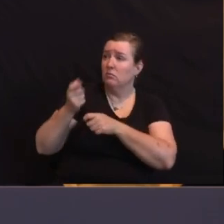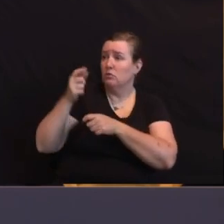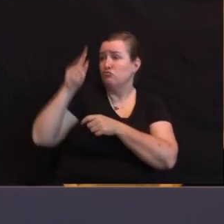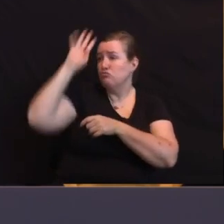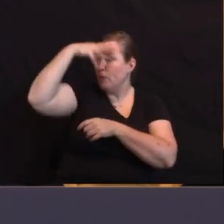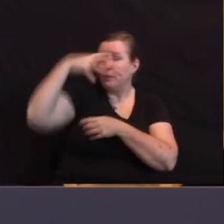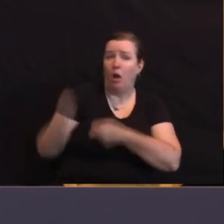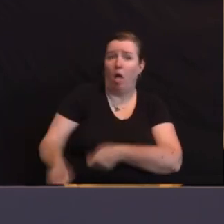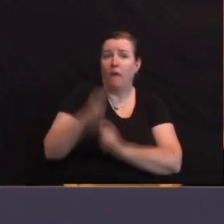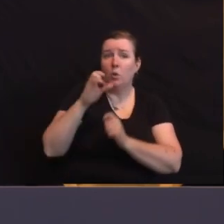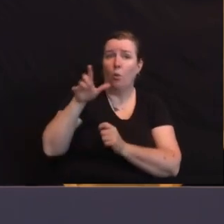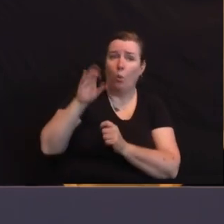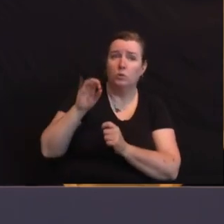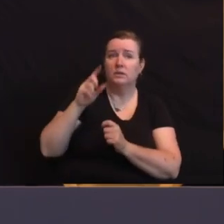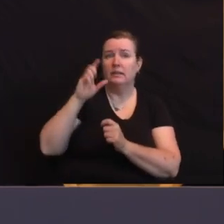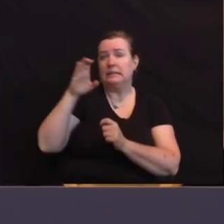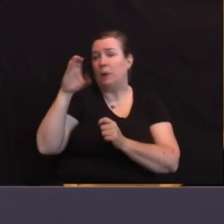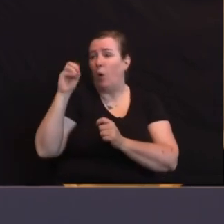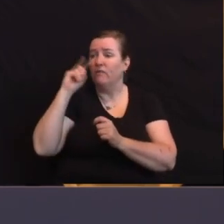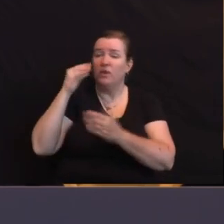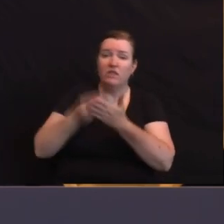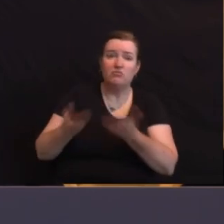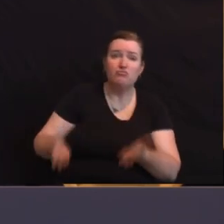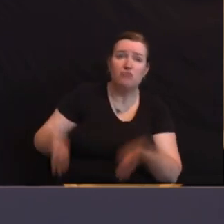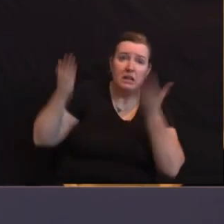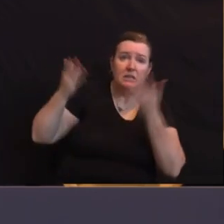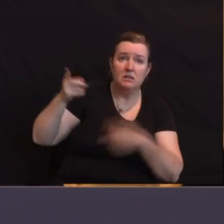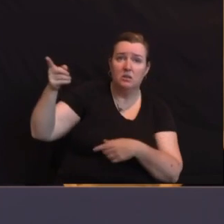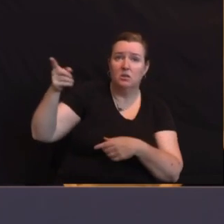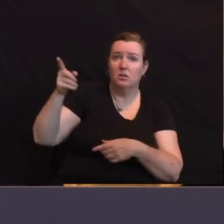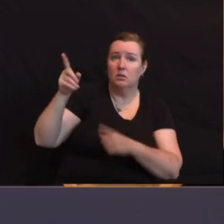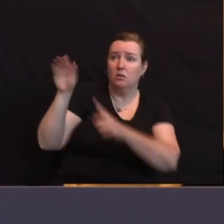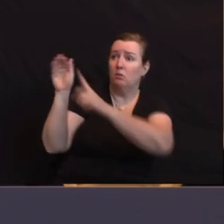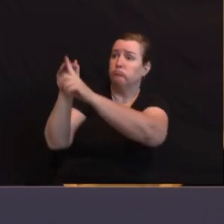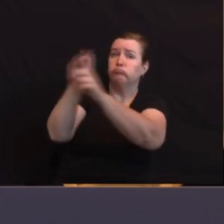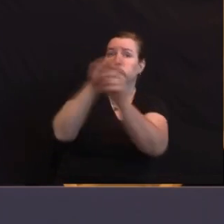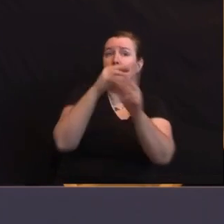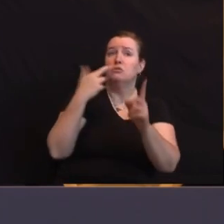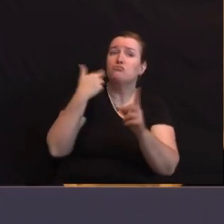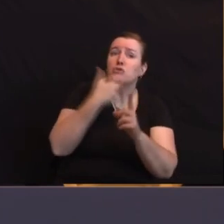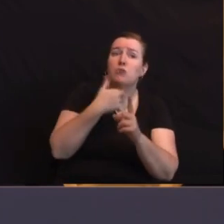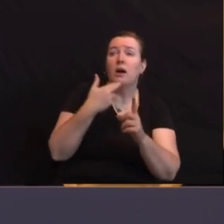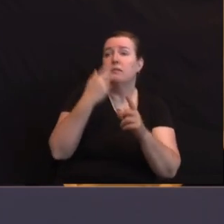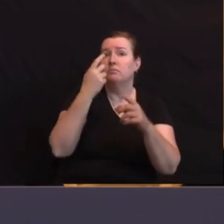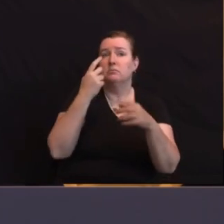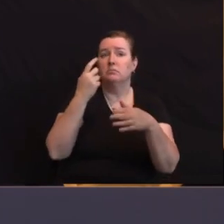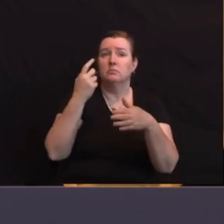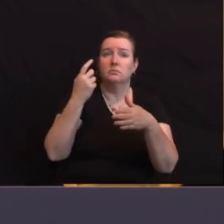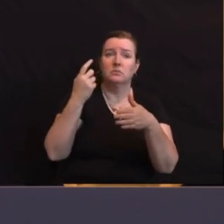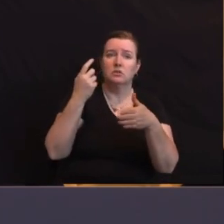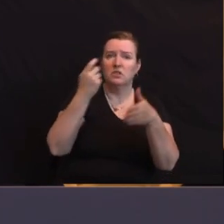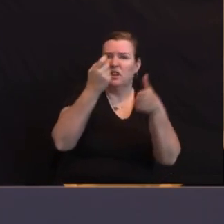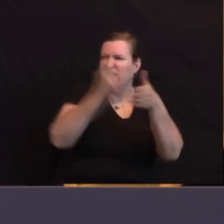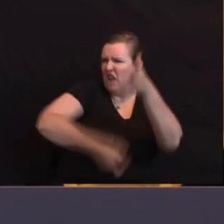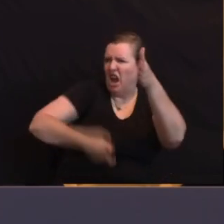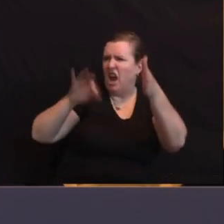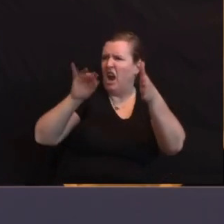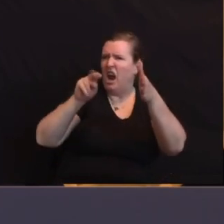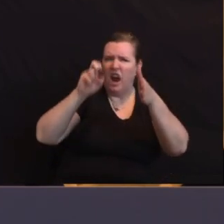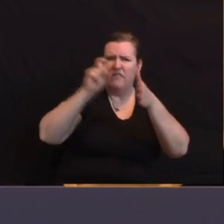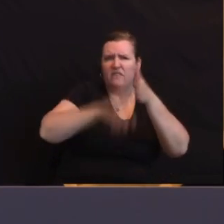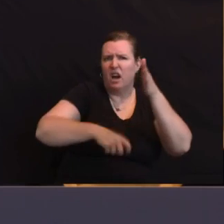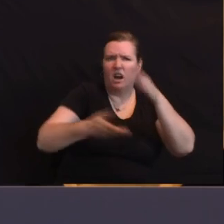1st fundraiser? If not, what do you say to restaurants, businesses, bars, and average citizens who were fined and why they had to pay a